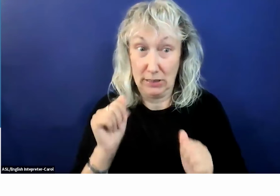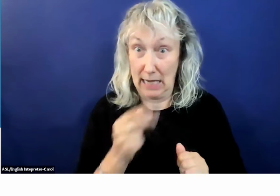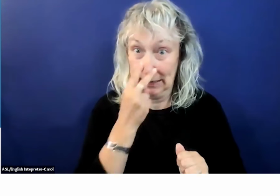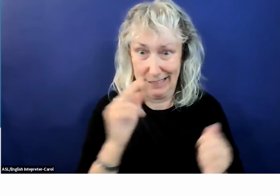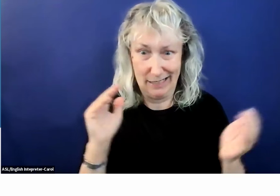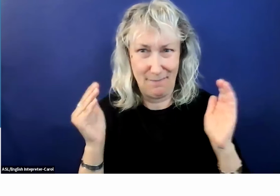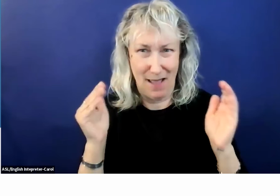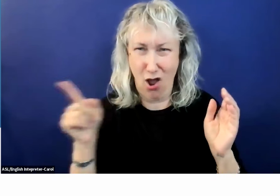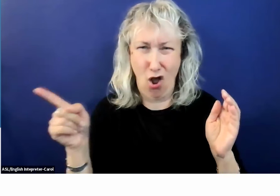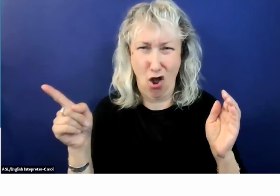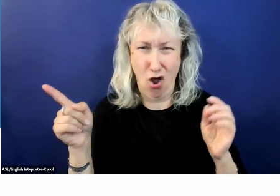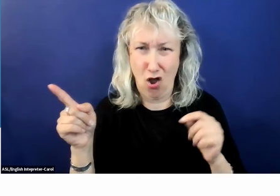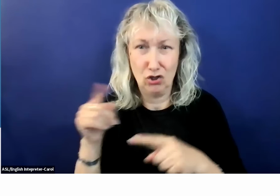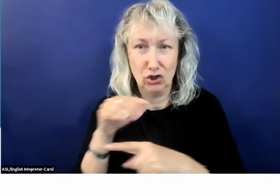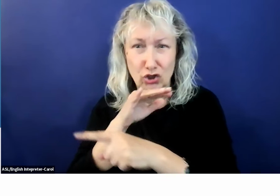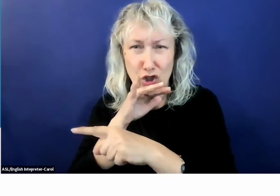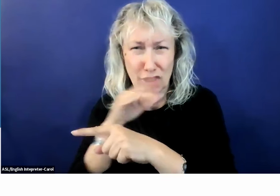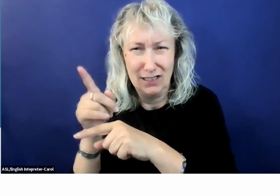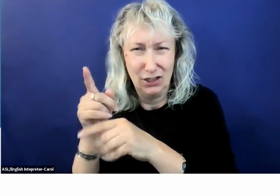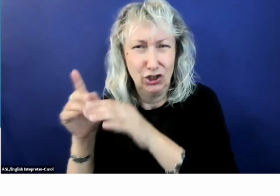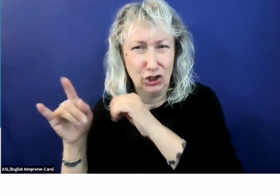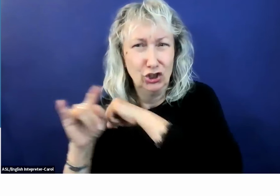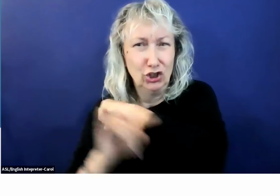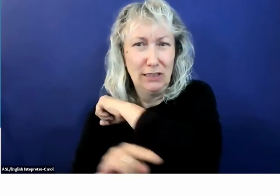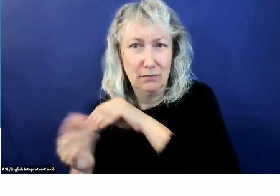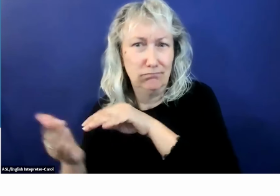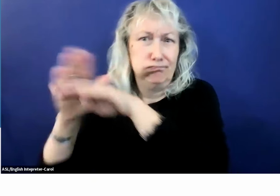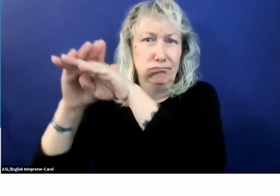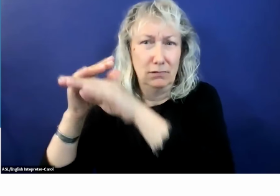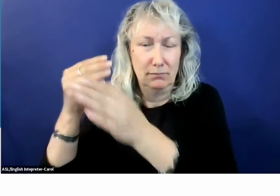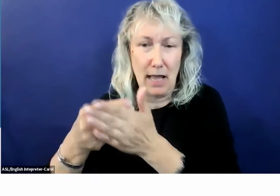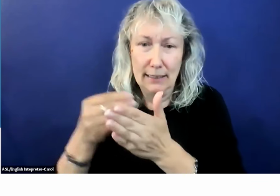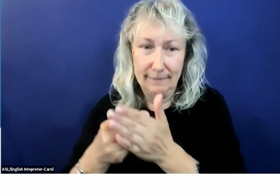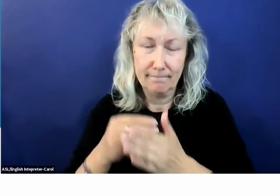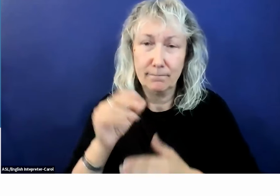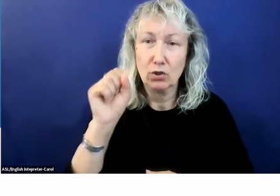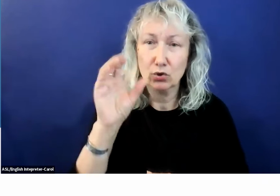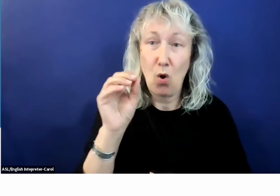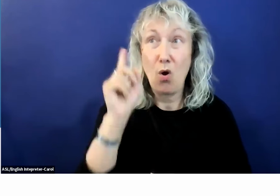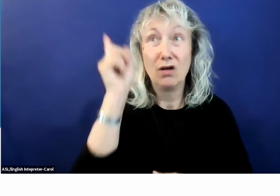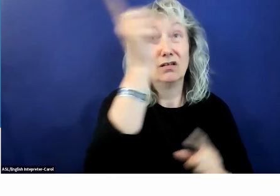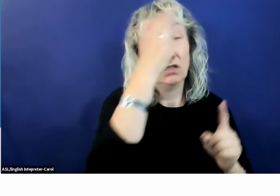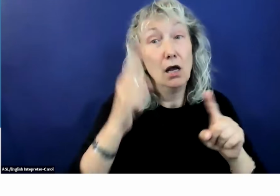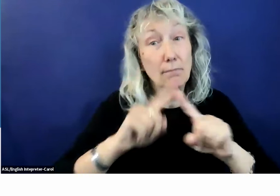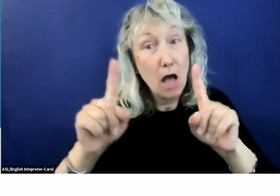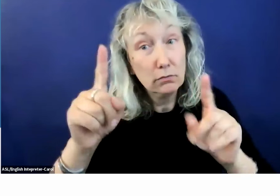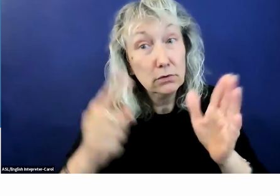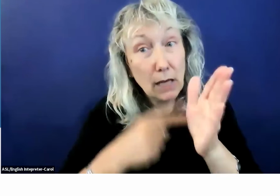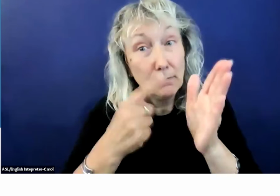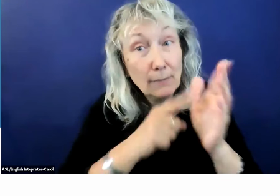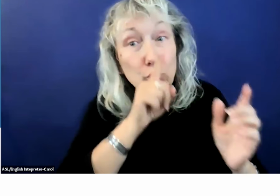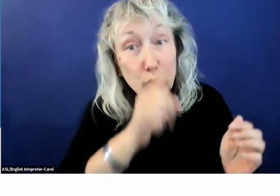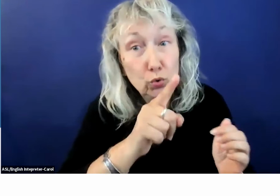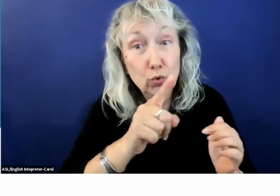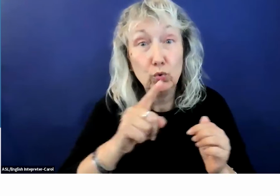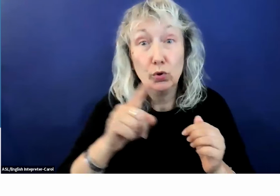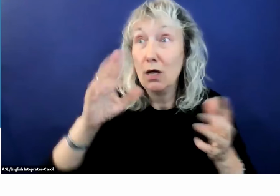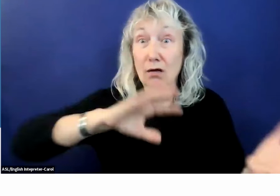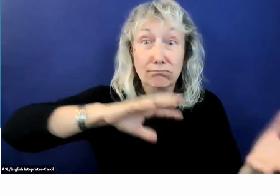there. But there are some exceptions. Consider that contractors might have to pay higher prices because